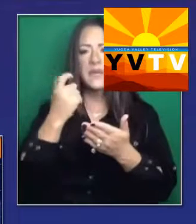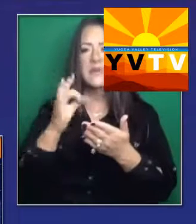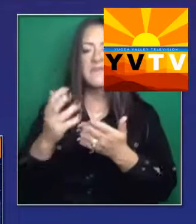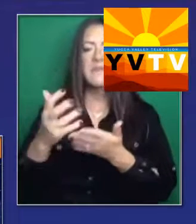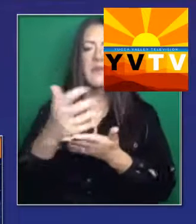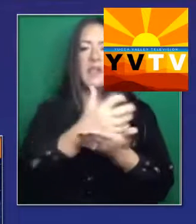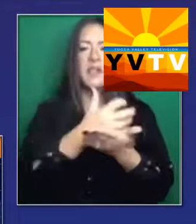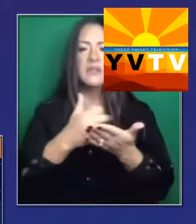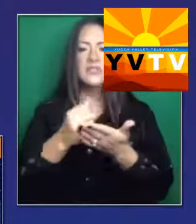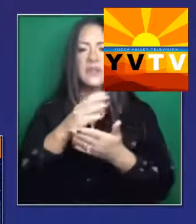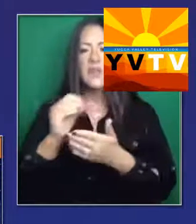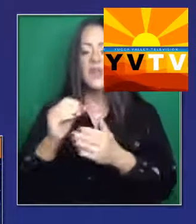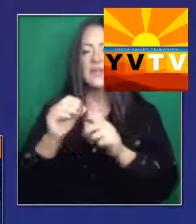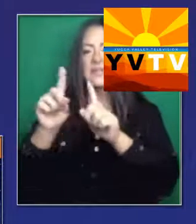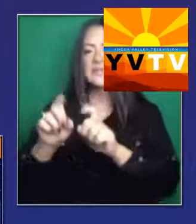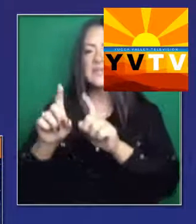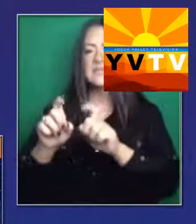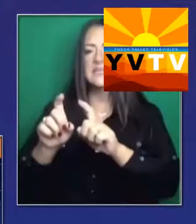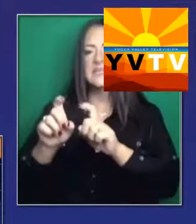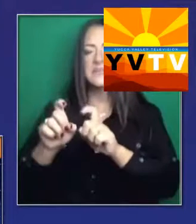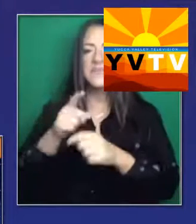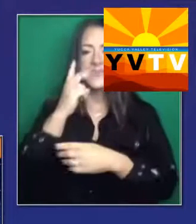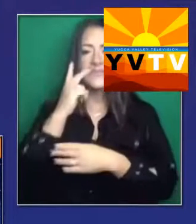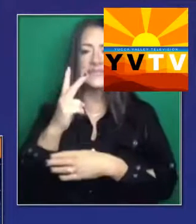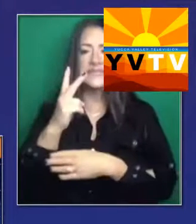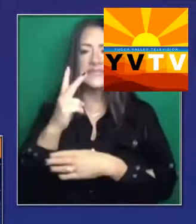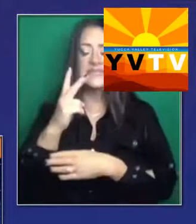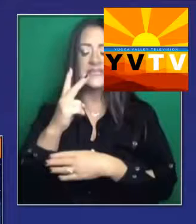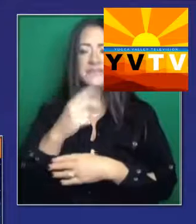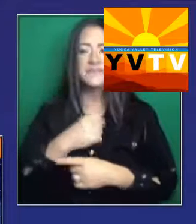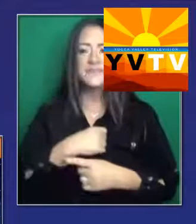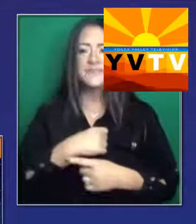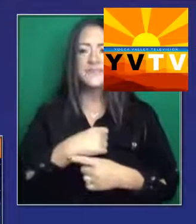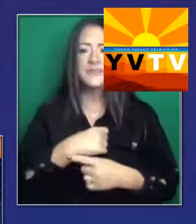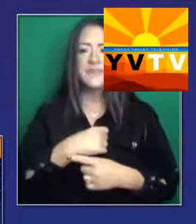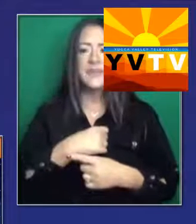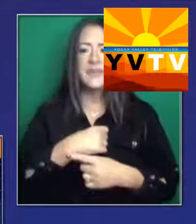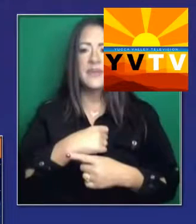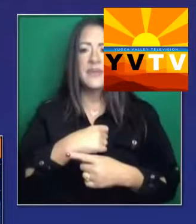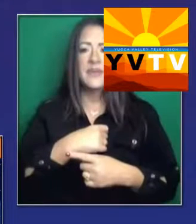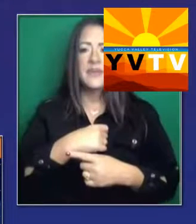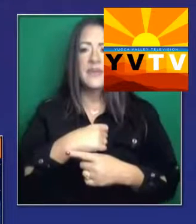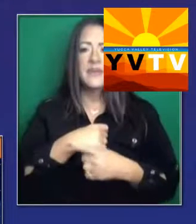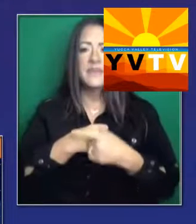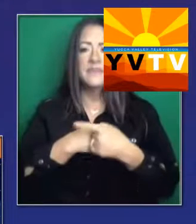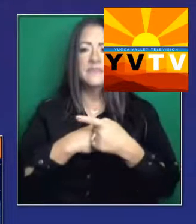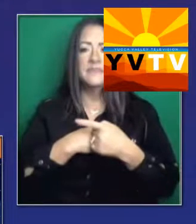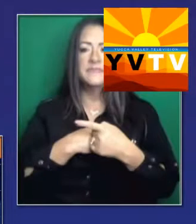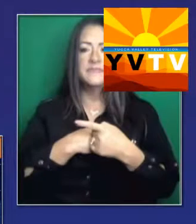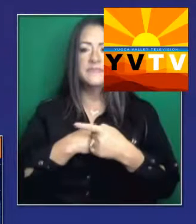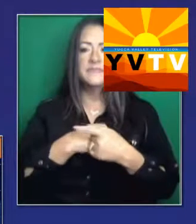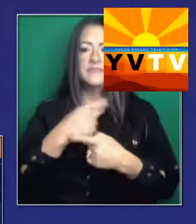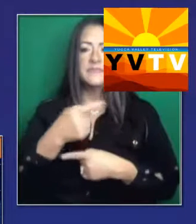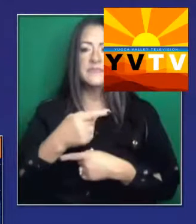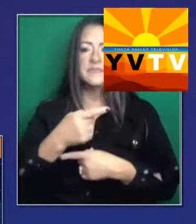on that, you could see the 7-day average total number of daily tests has dropped below 300,000 to